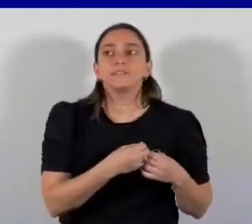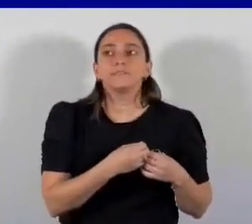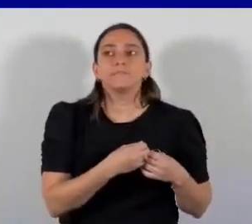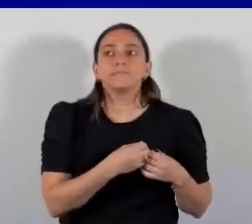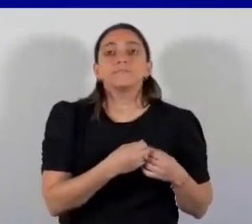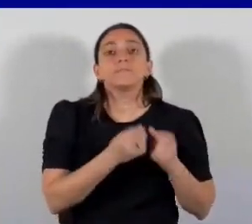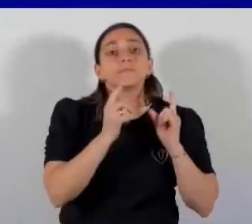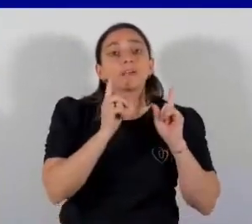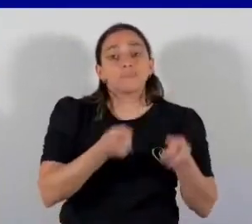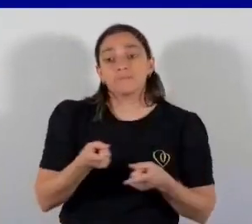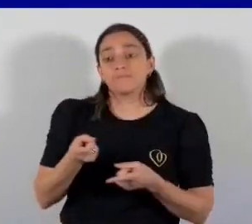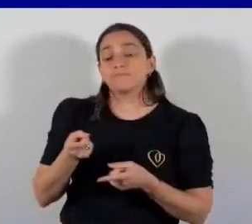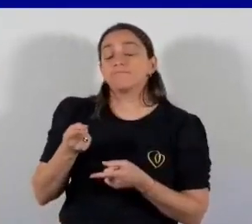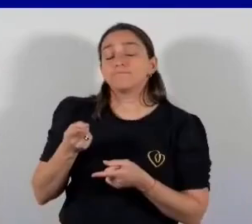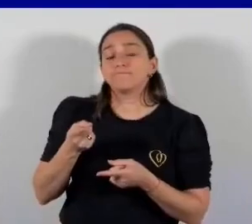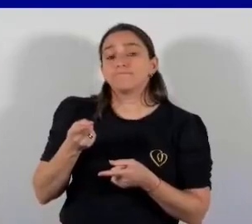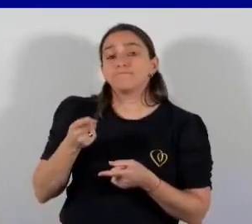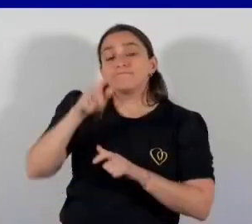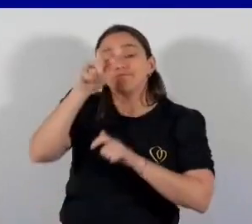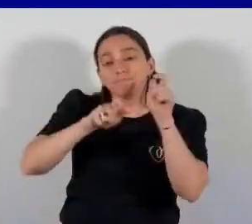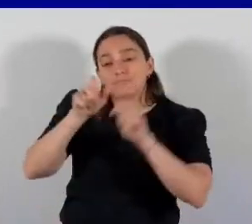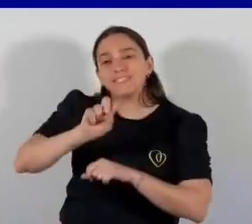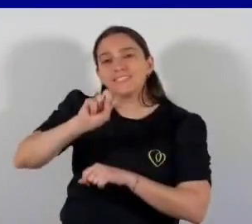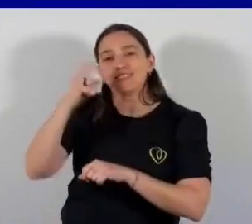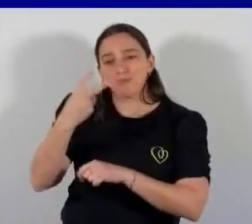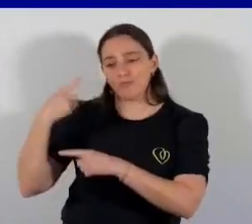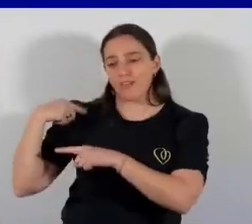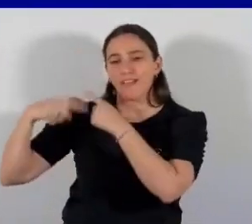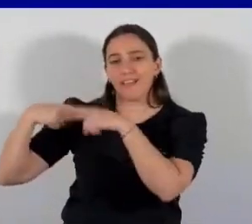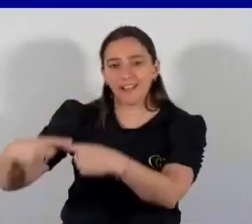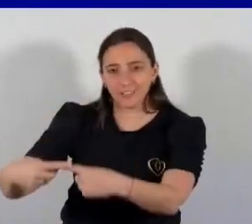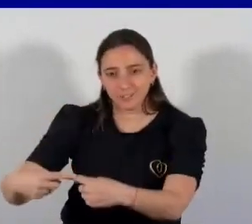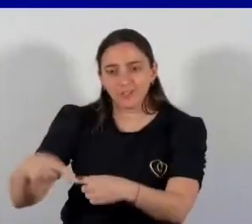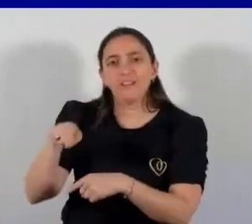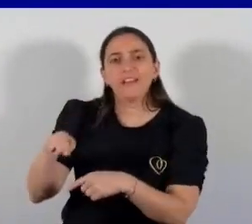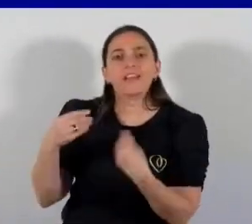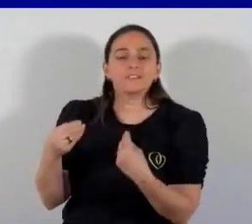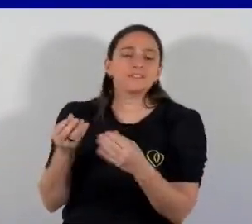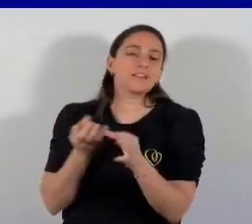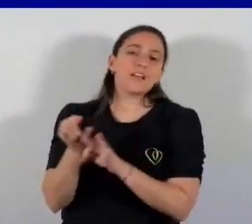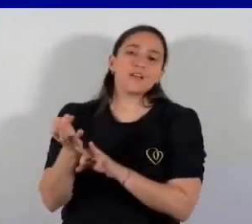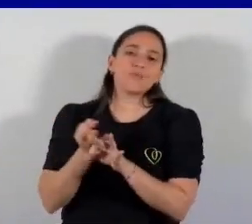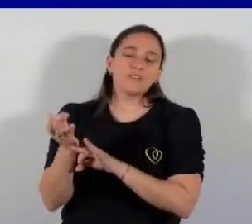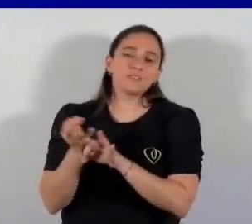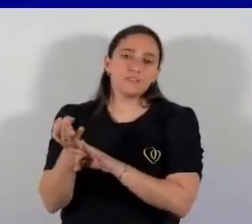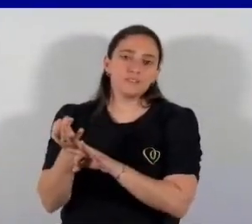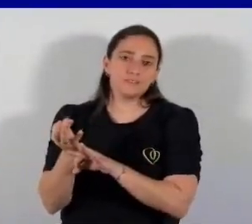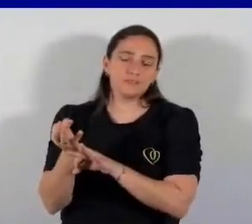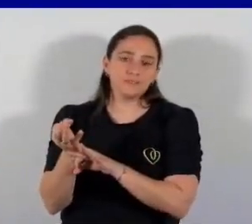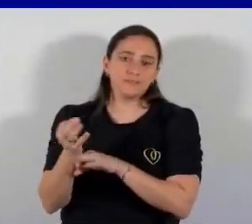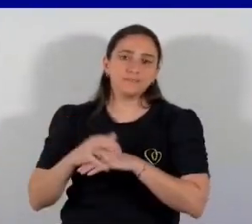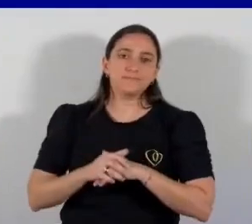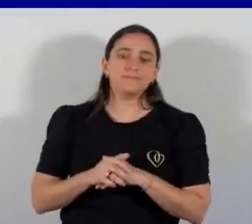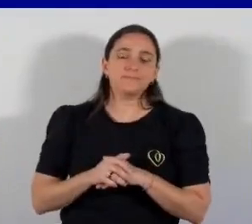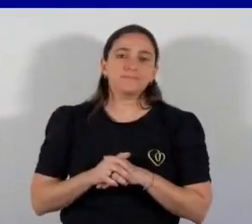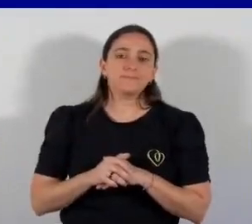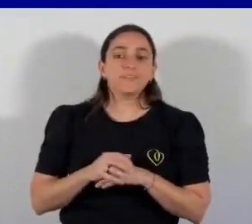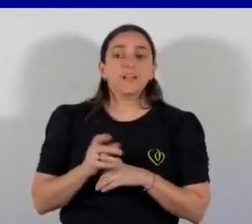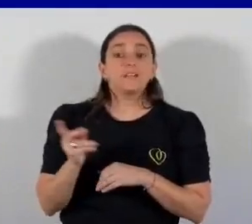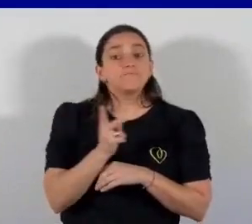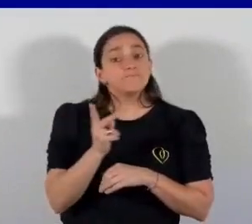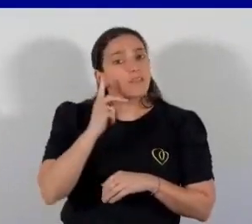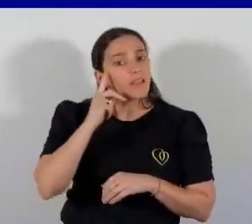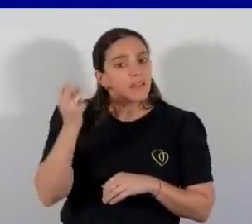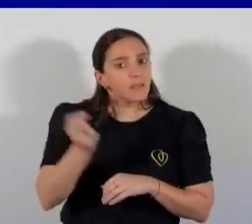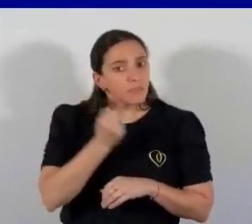lo que es el and what is the human capital of the second generation that has to do with education. Esto es muy importante tenerlo